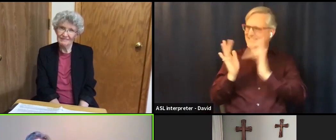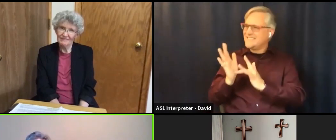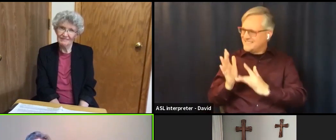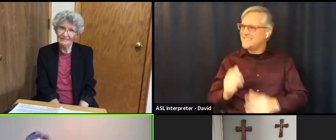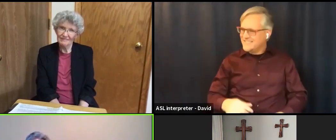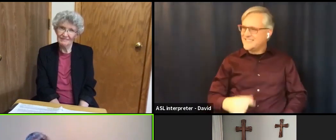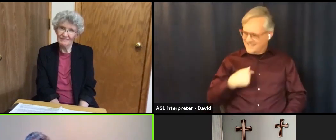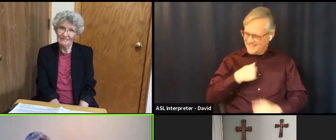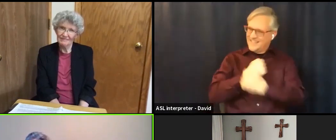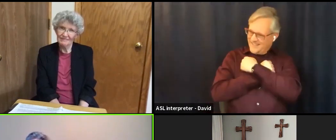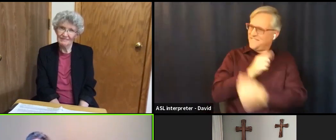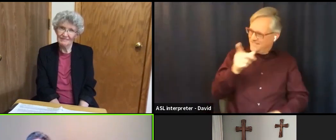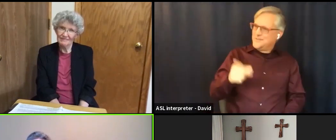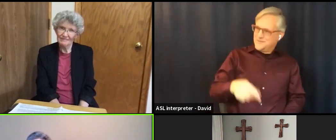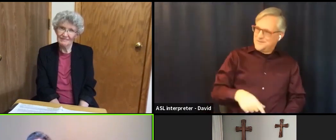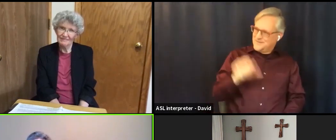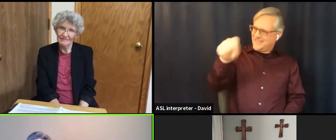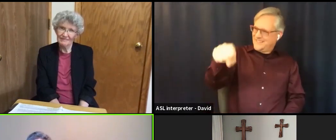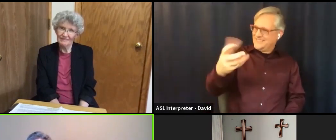I love you.